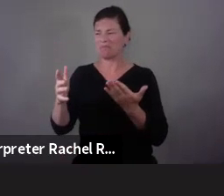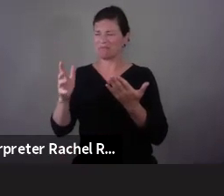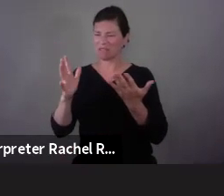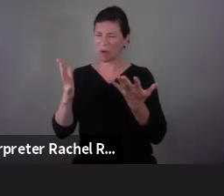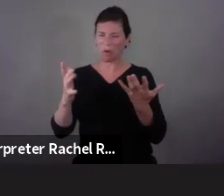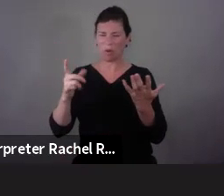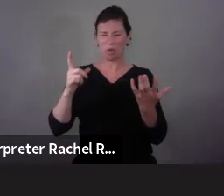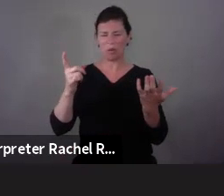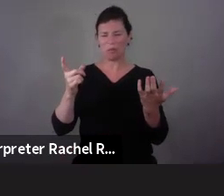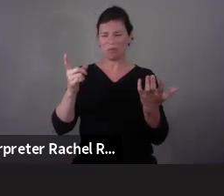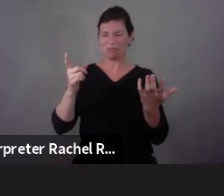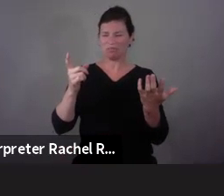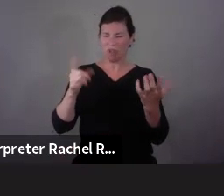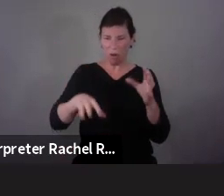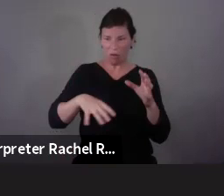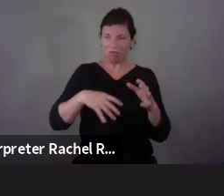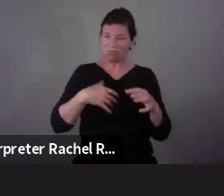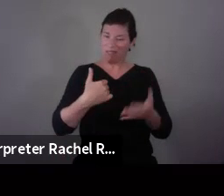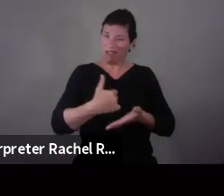And I got those answers.